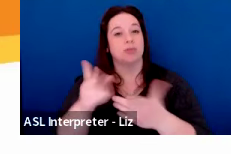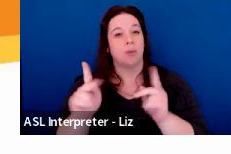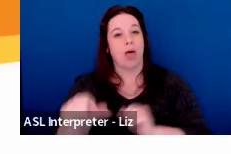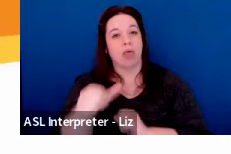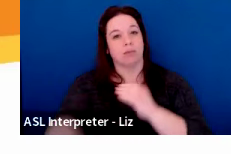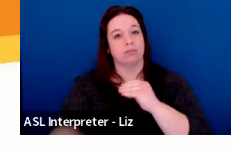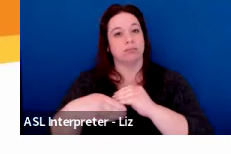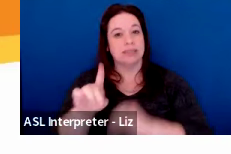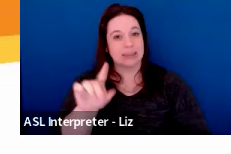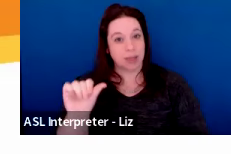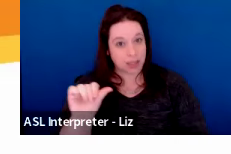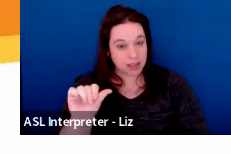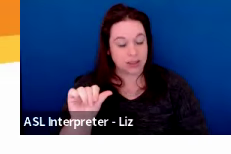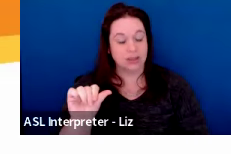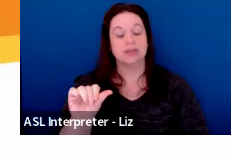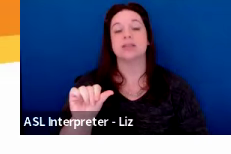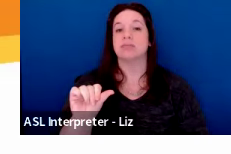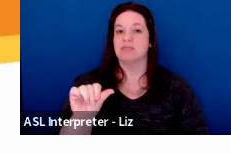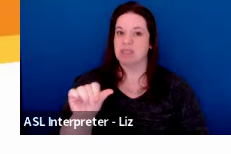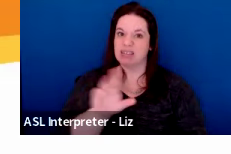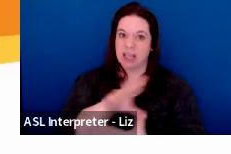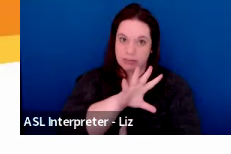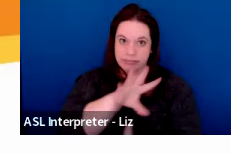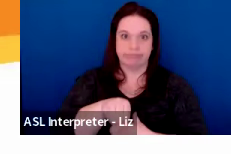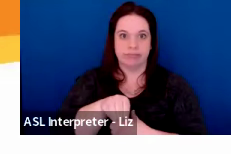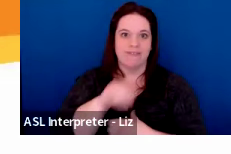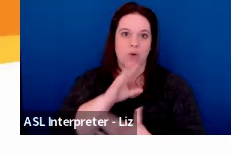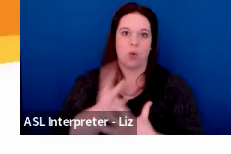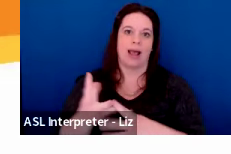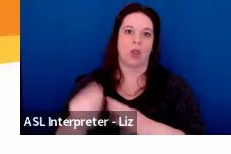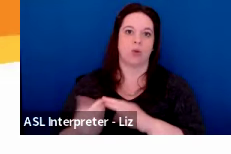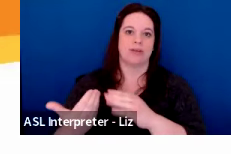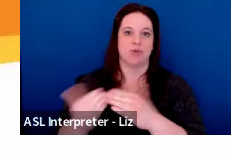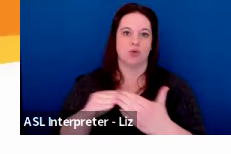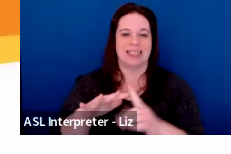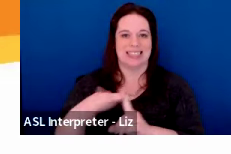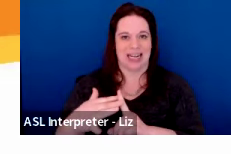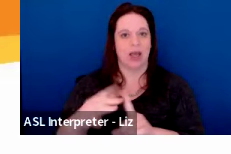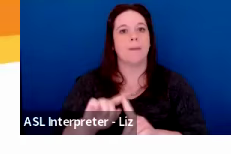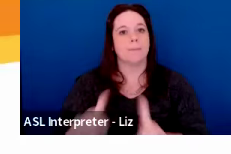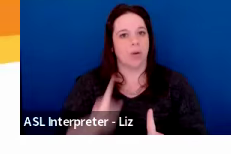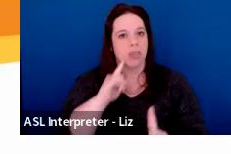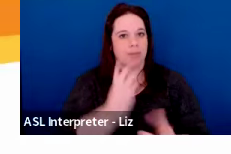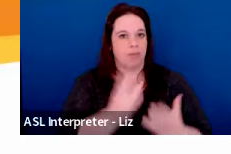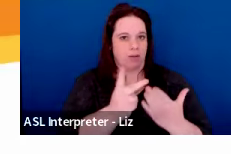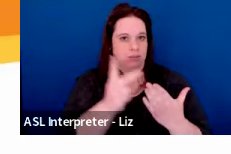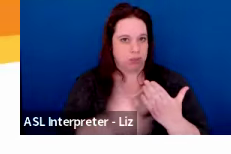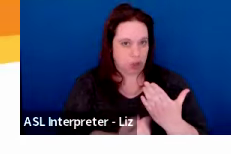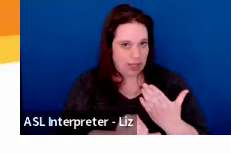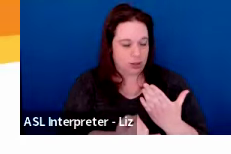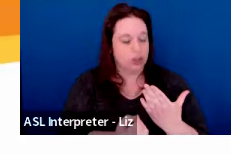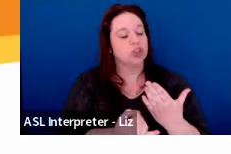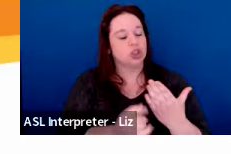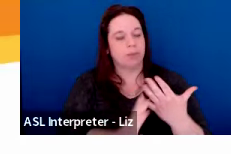additional disabilities or be designed for inclusive community setting. However, the proposed projects should